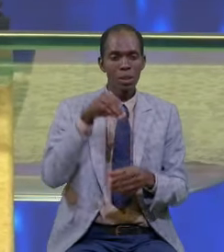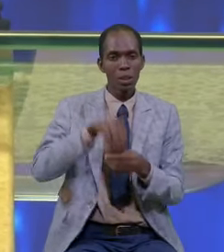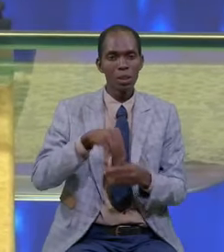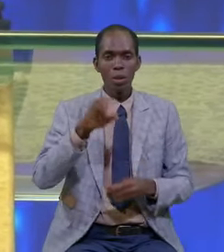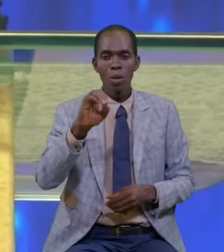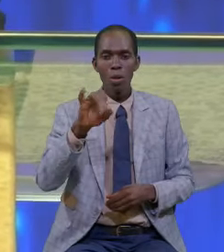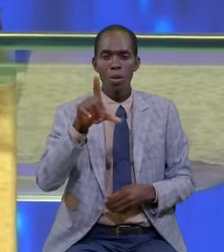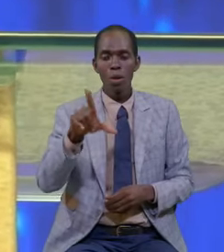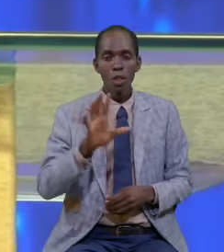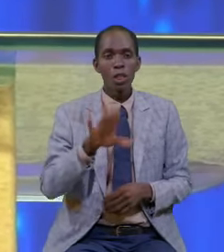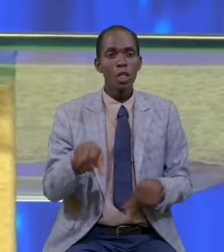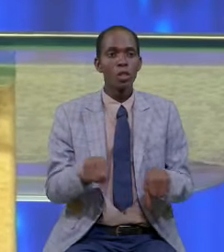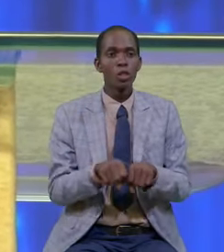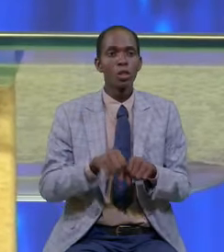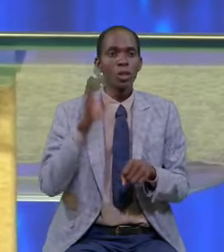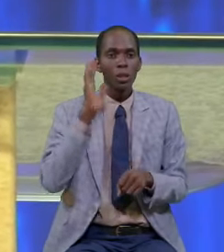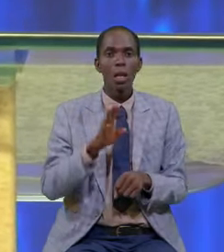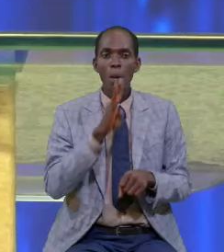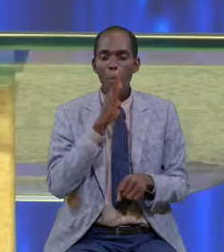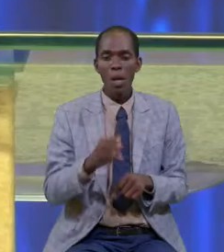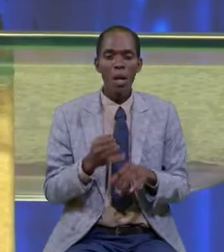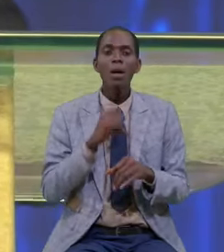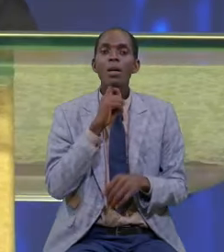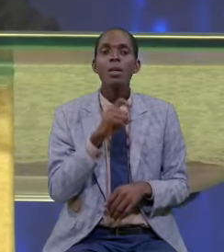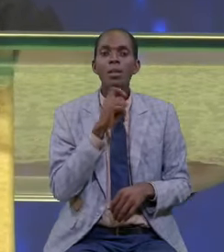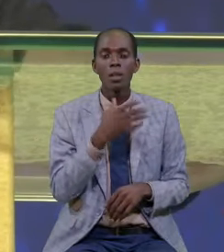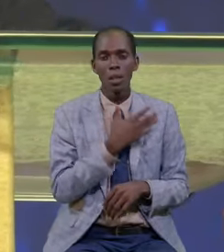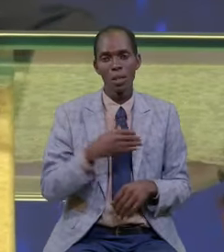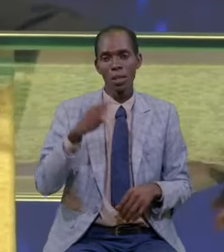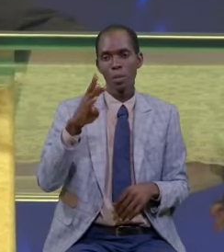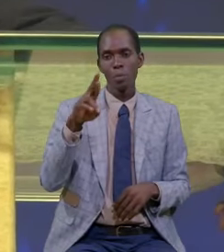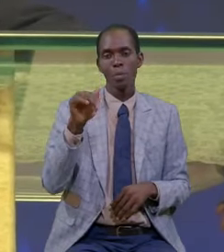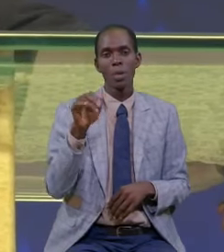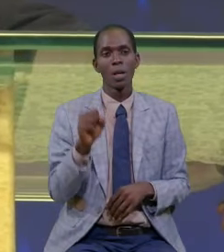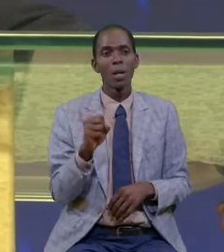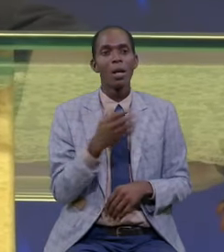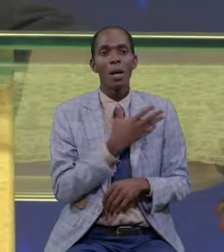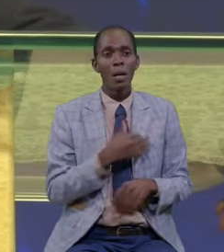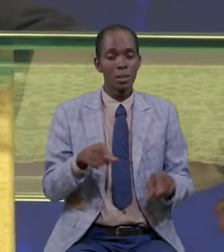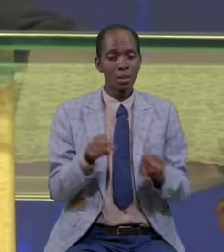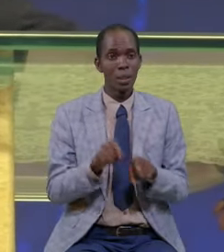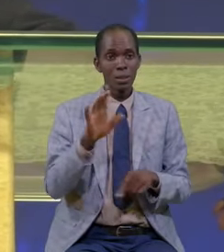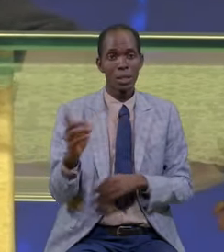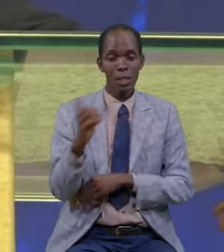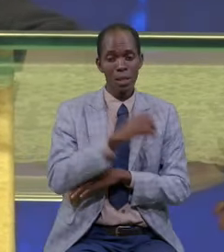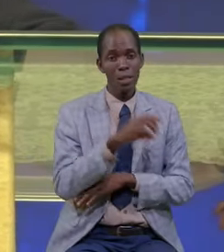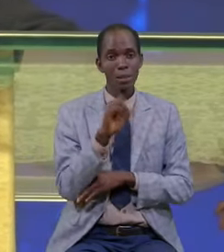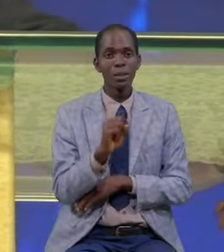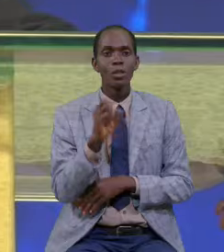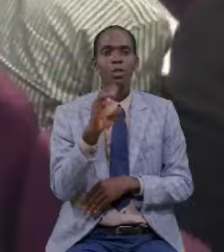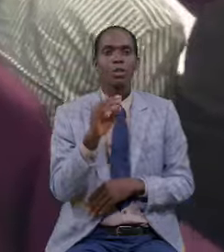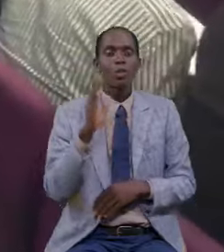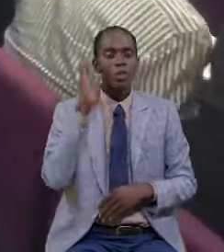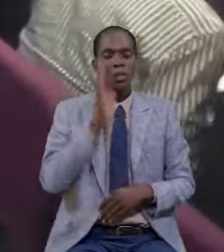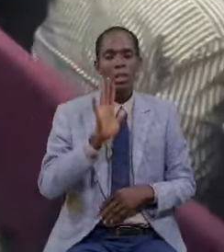shoes shall be iron and brass. And as thy days, so shall thy strength